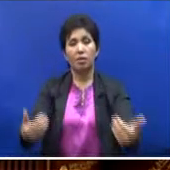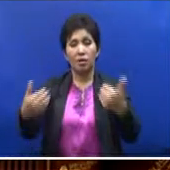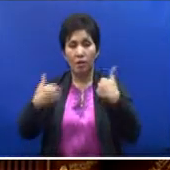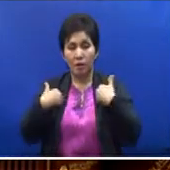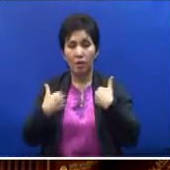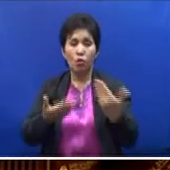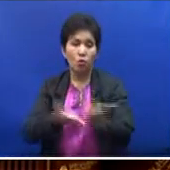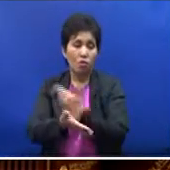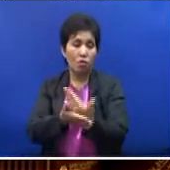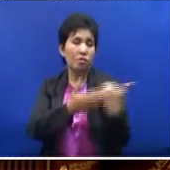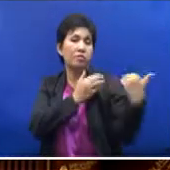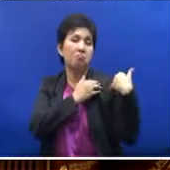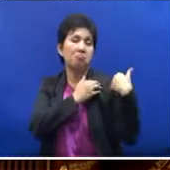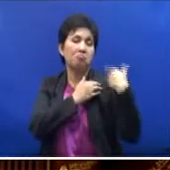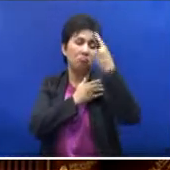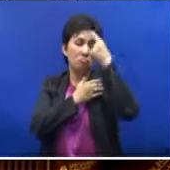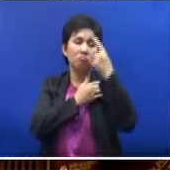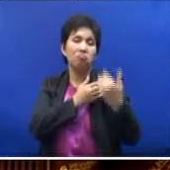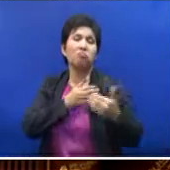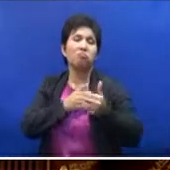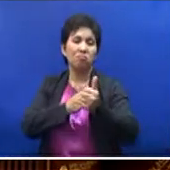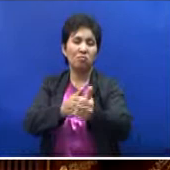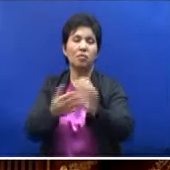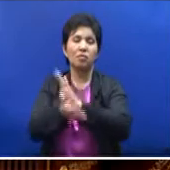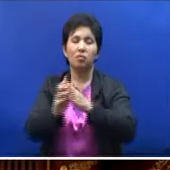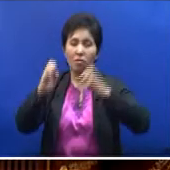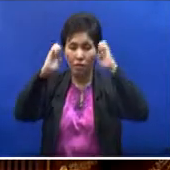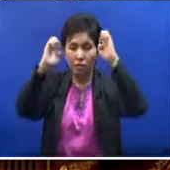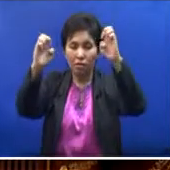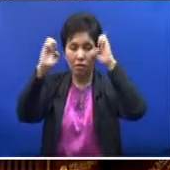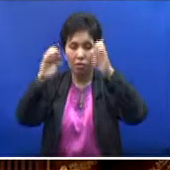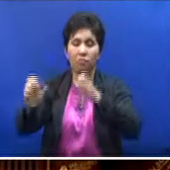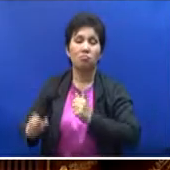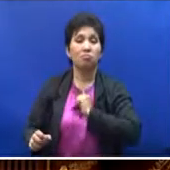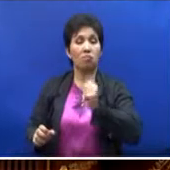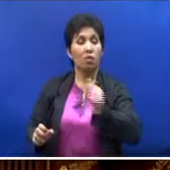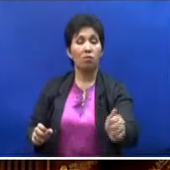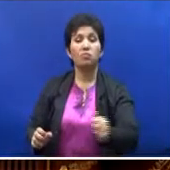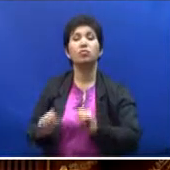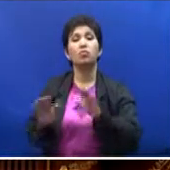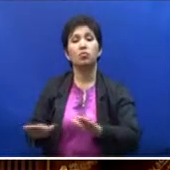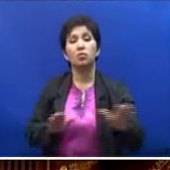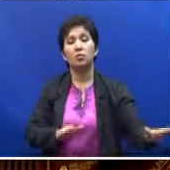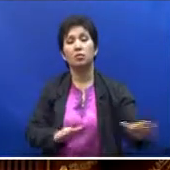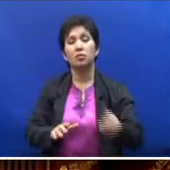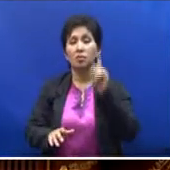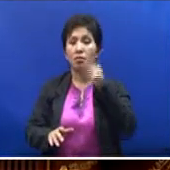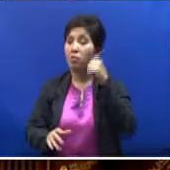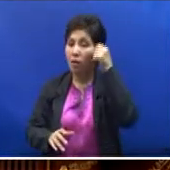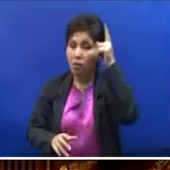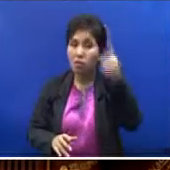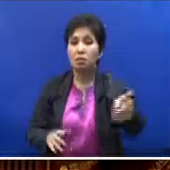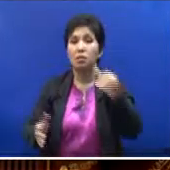new responsibilities to take up. Right? For example, in order to educate their children. Okay, parents, they need to understand